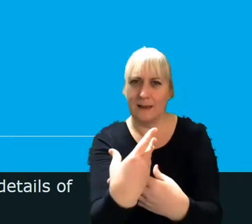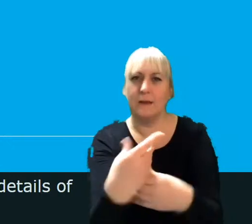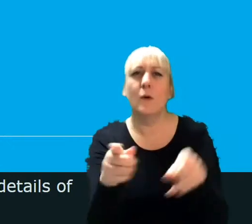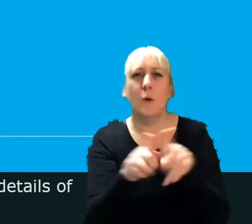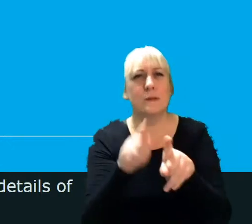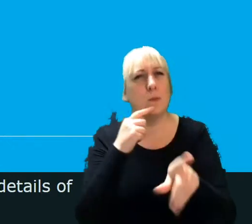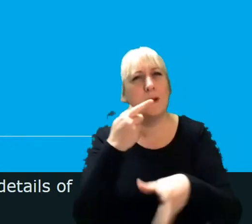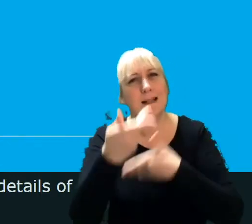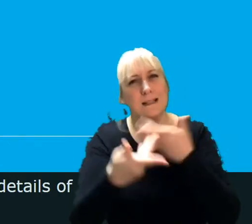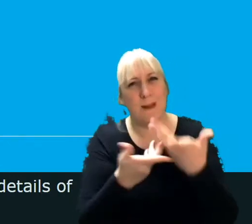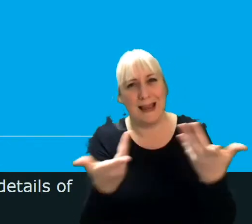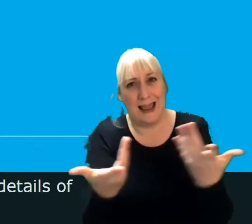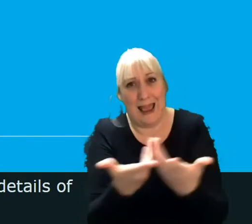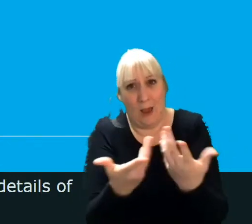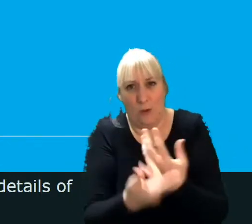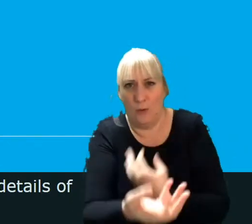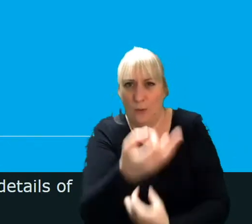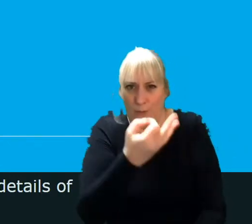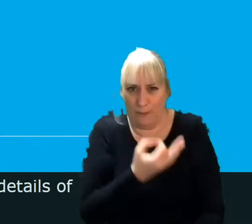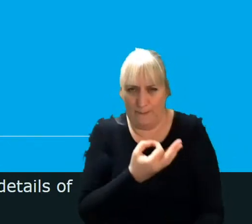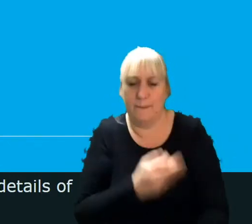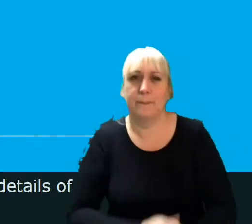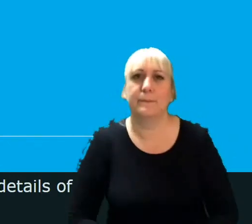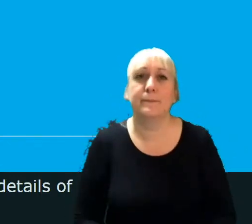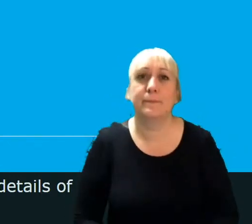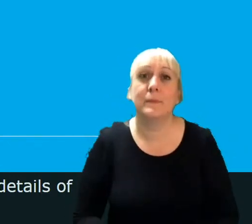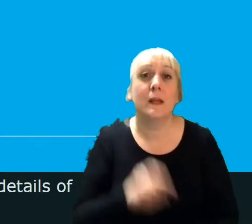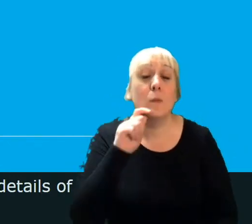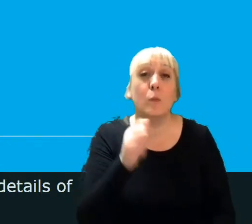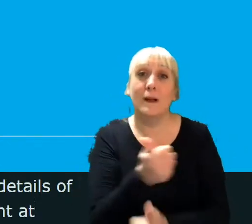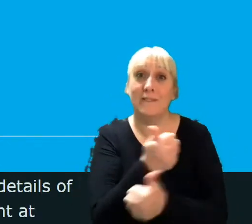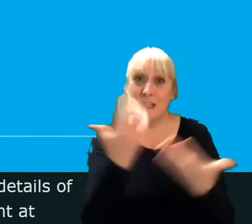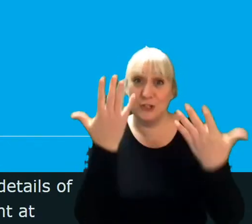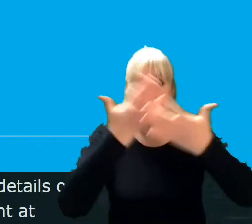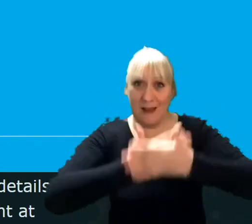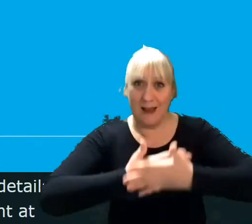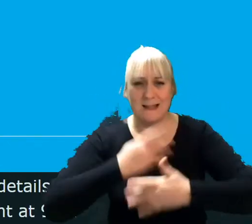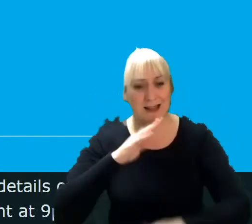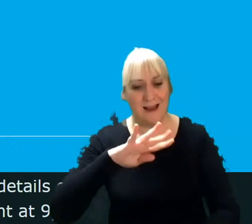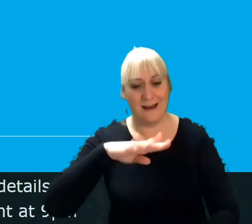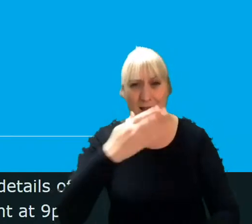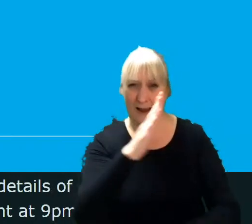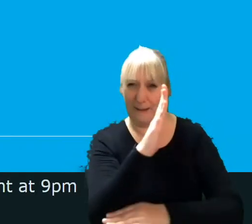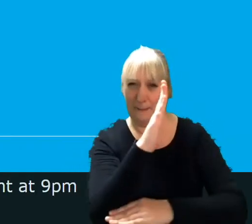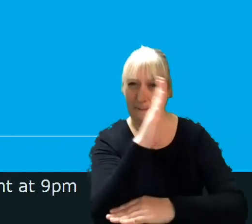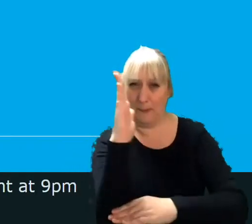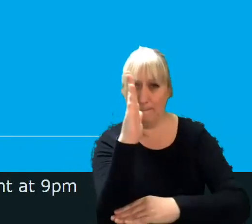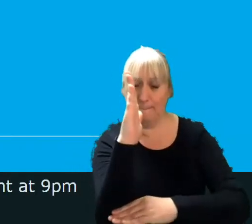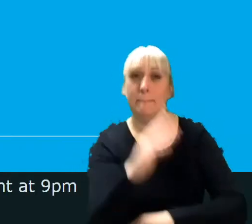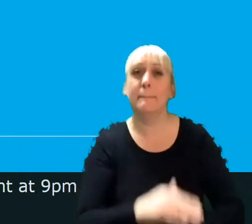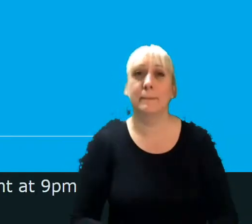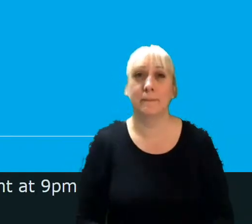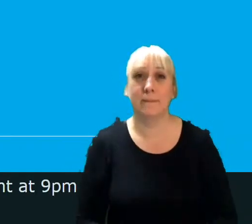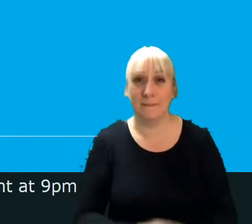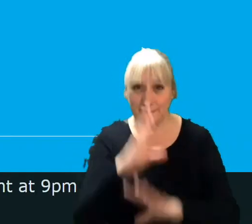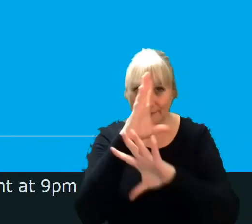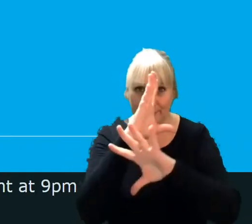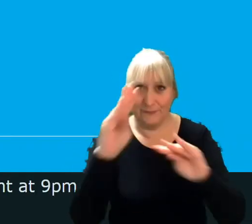tonight at 9 p.m. sharp. This event is being broadcast live and recorded.